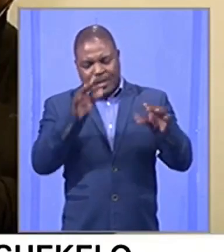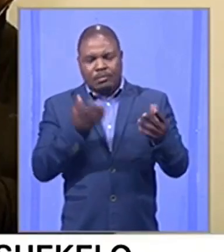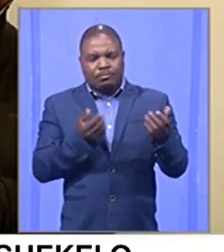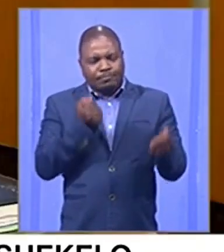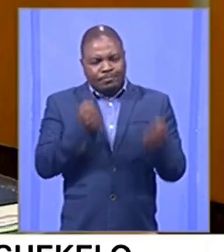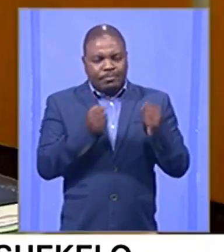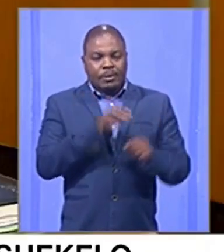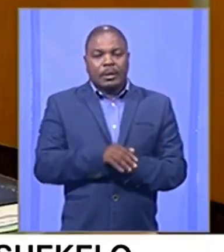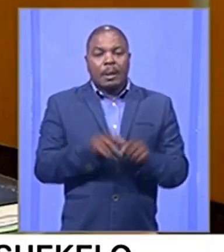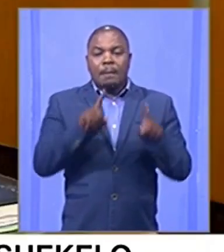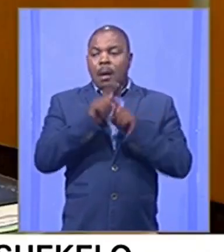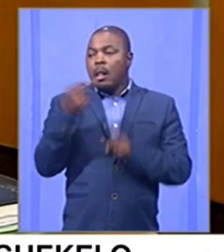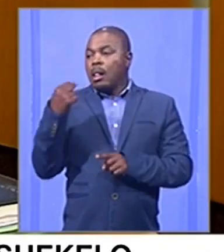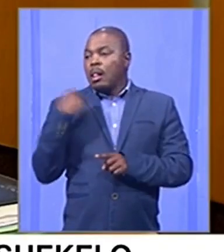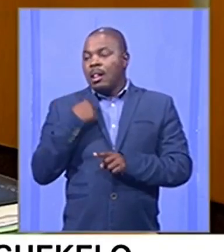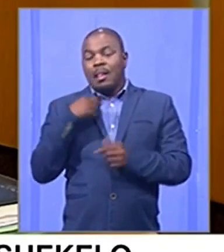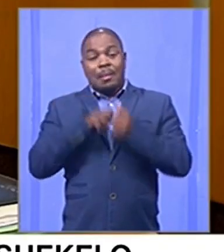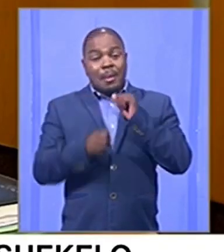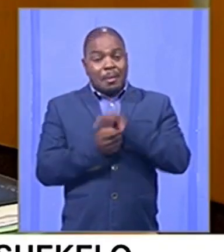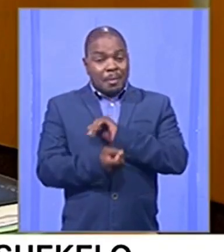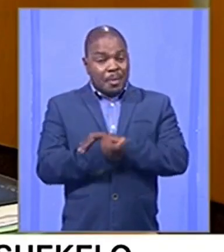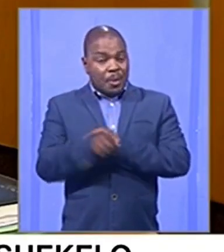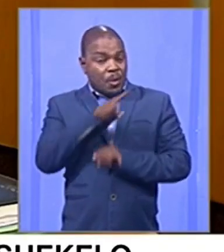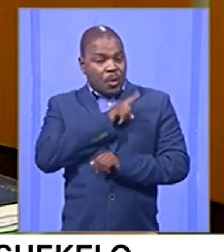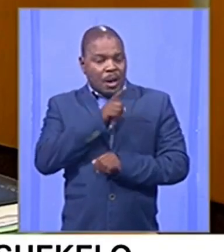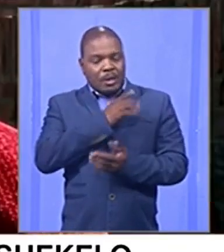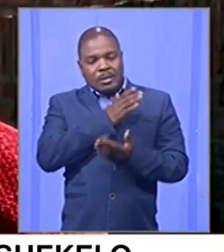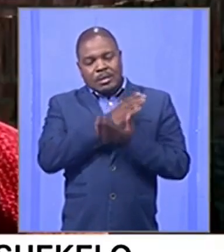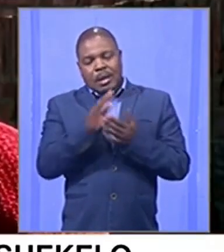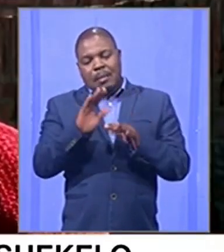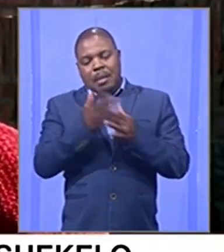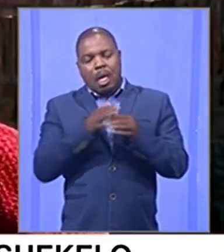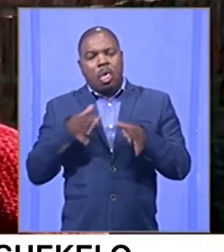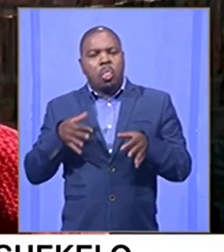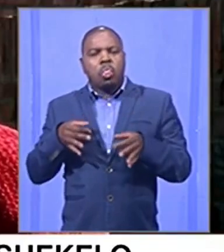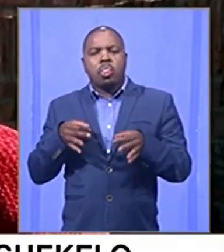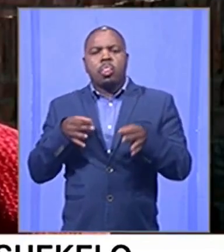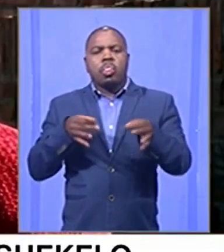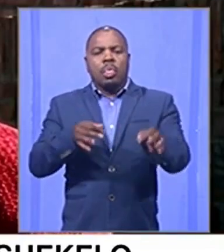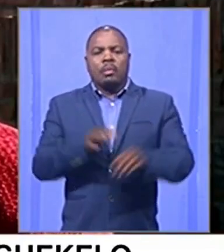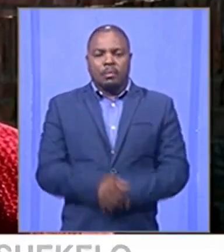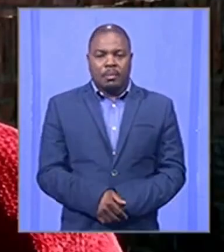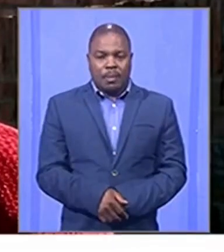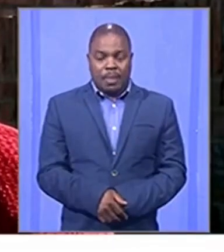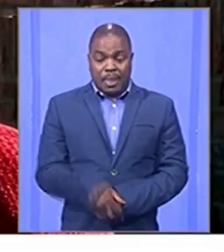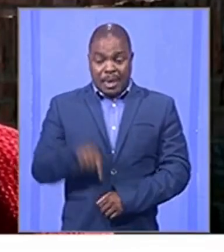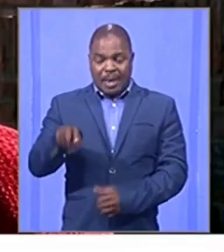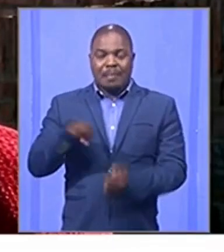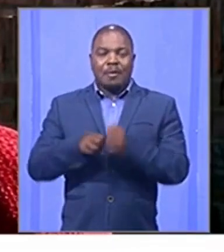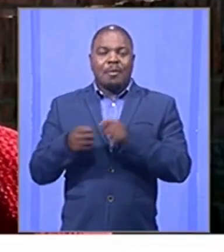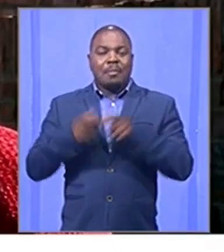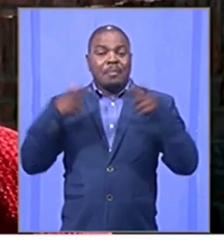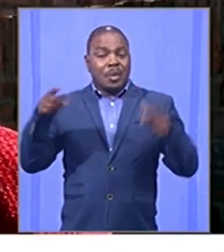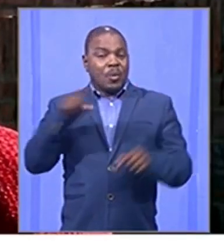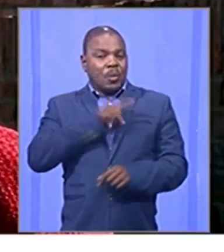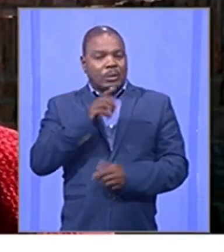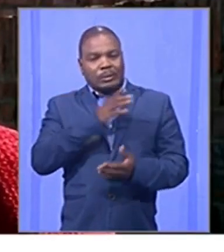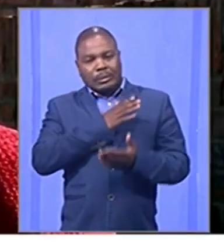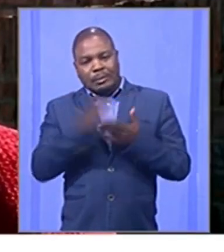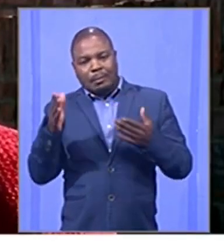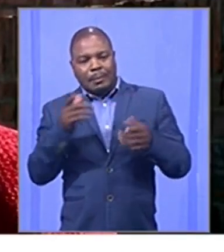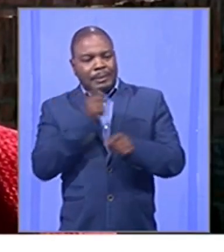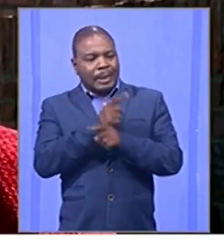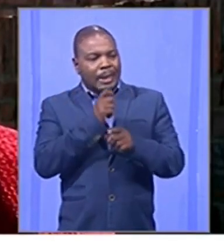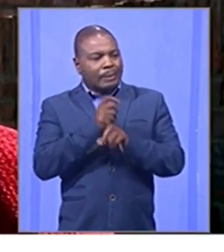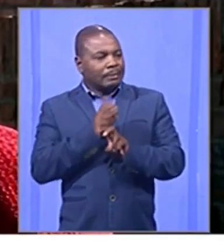bile ditabeng ka ho salla morao ka ho phethela tse ding tsa dinyewe. E tlo ba bothata ho batho ba bangata ba ileng hore ha ba nkitla bana le shelter